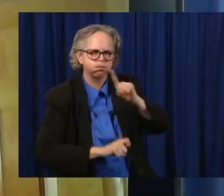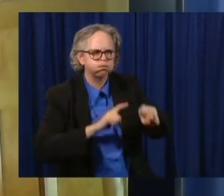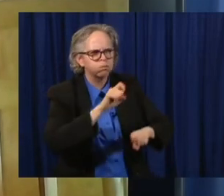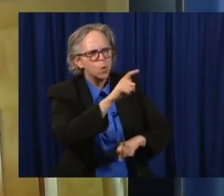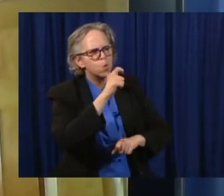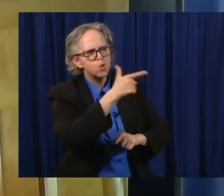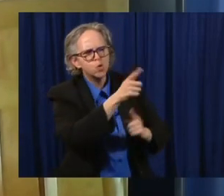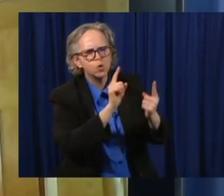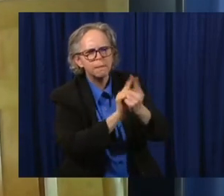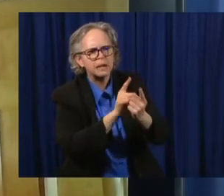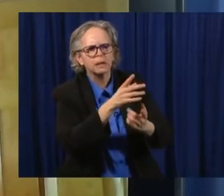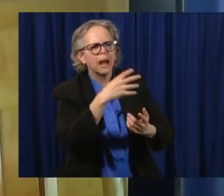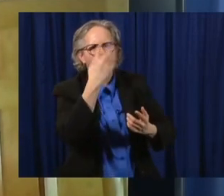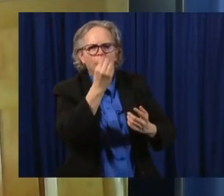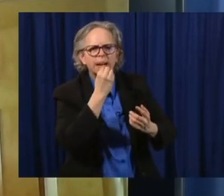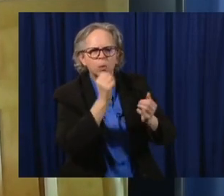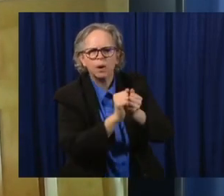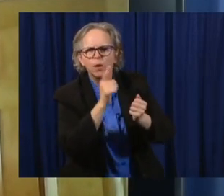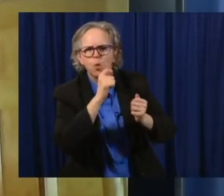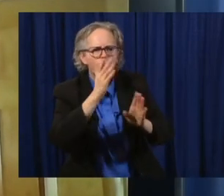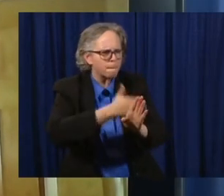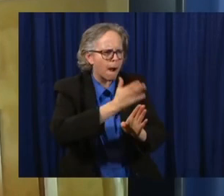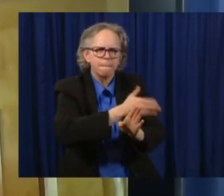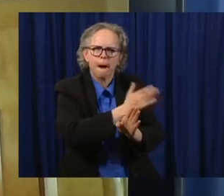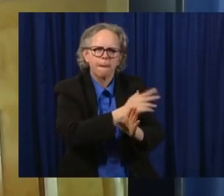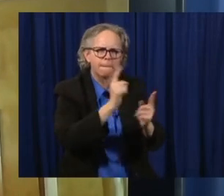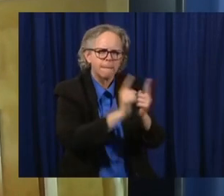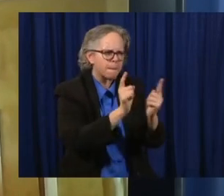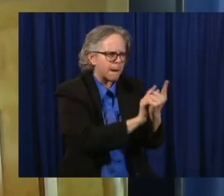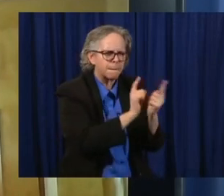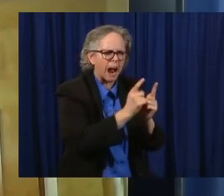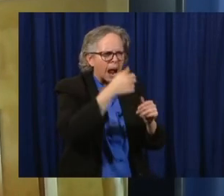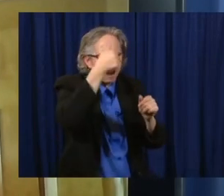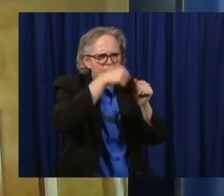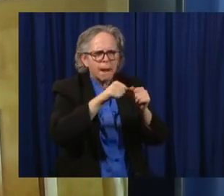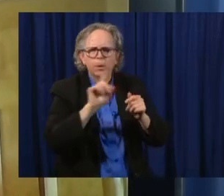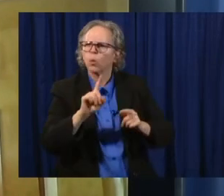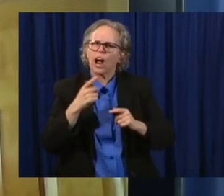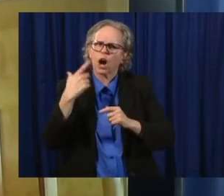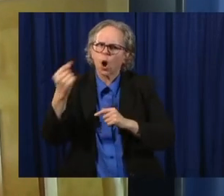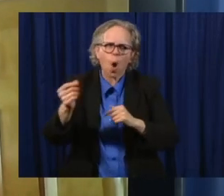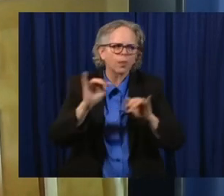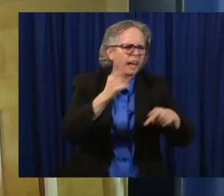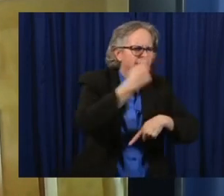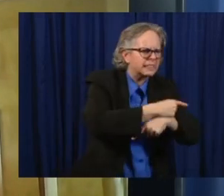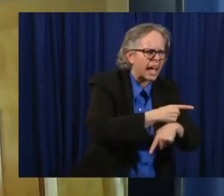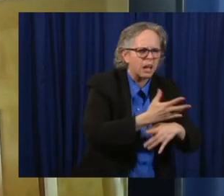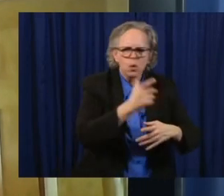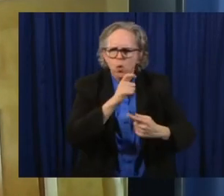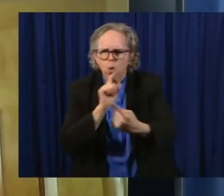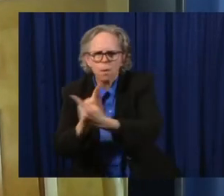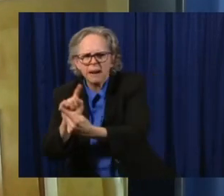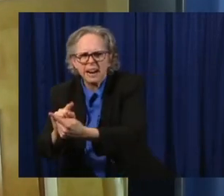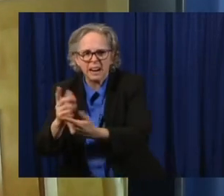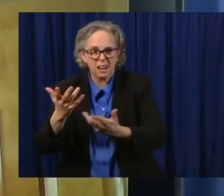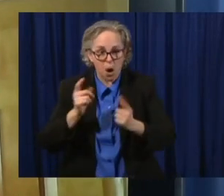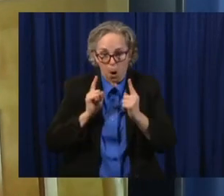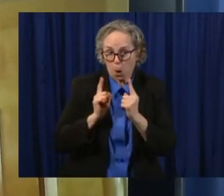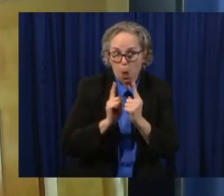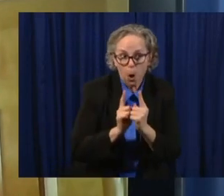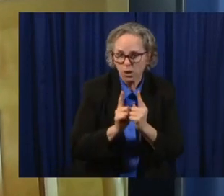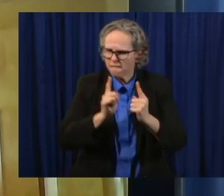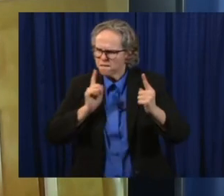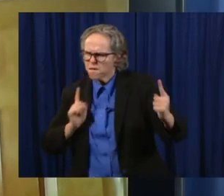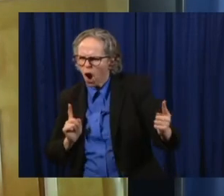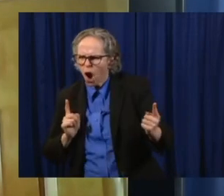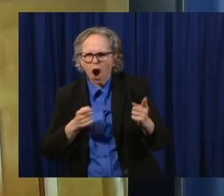him to try to jog his memory about where he was, who he'd had contact with, how close those contacts had been, and then determine whether